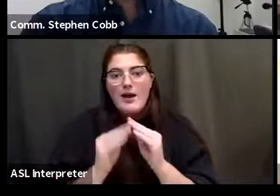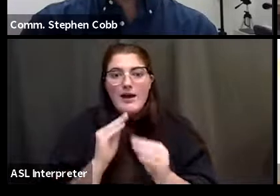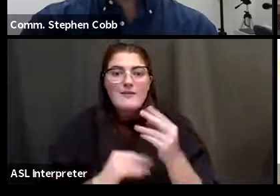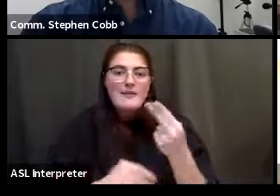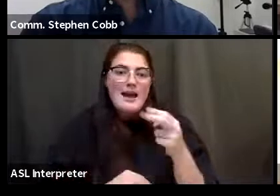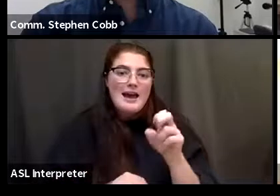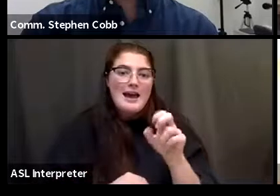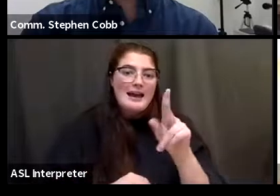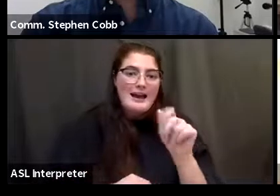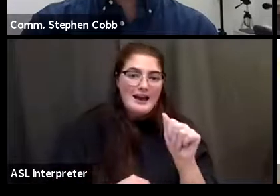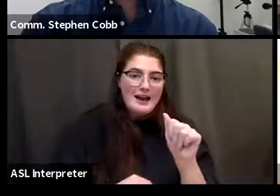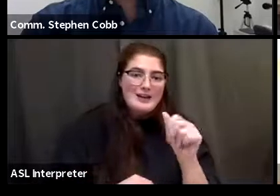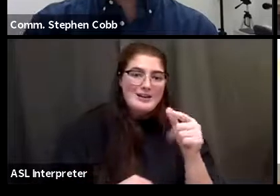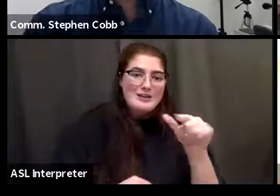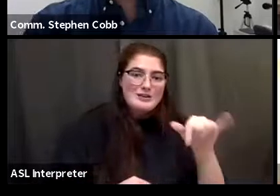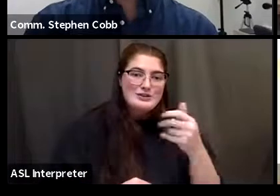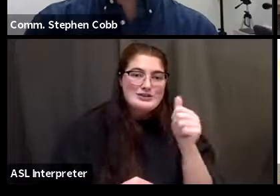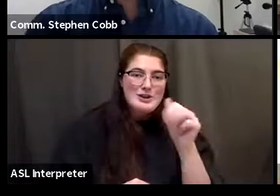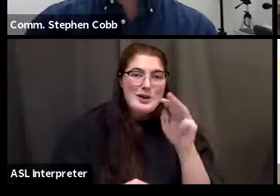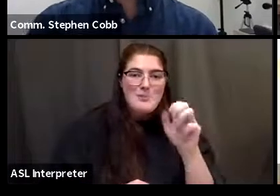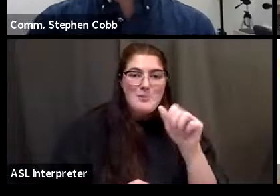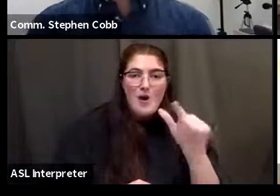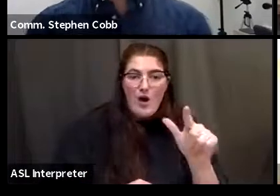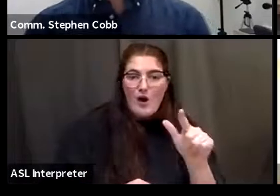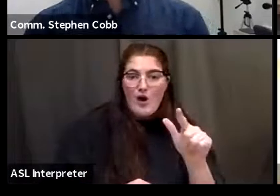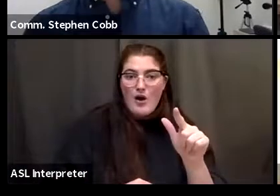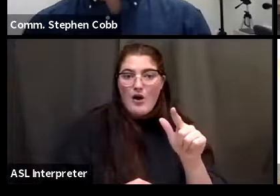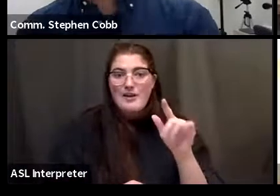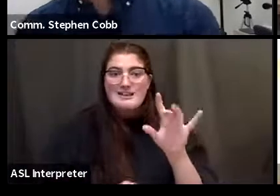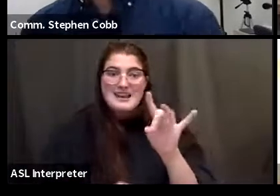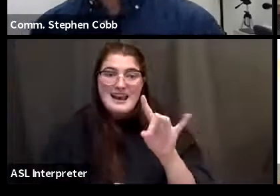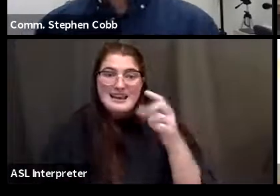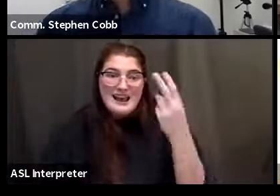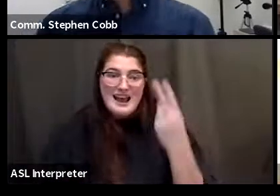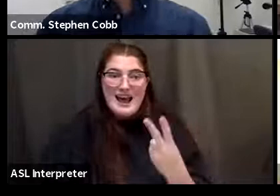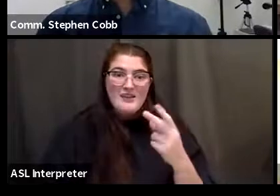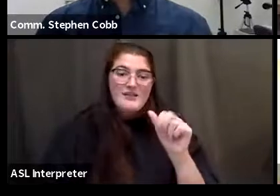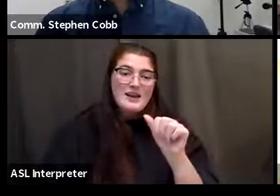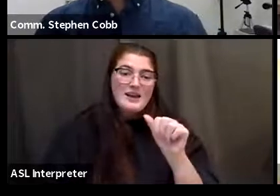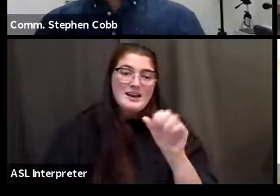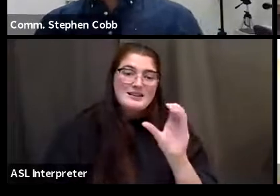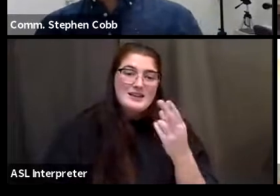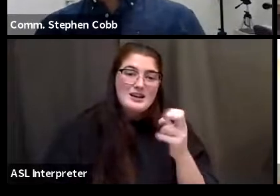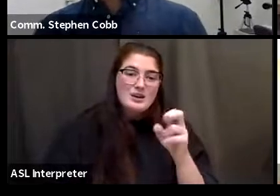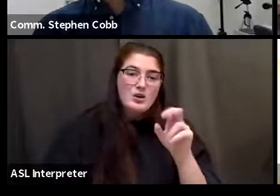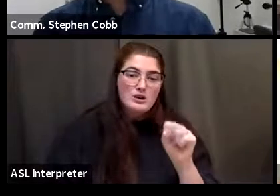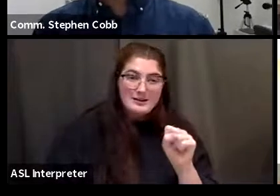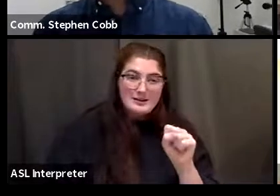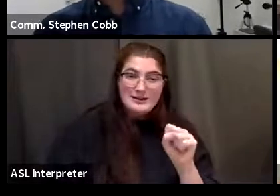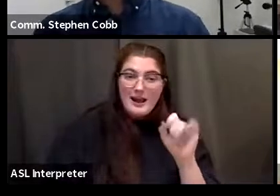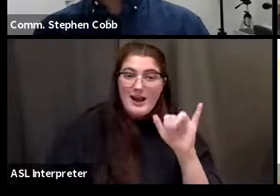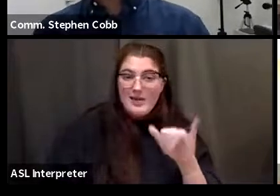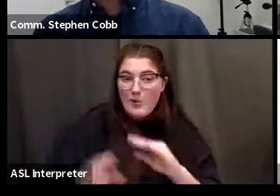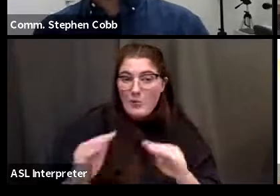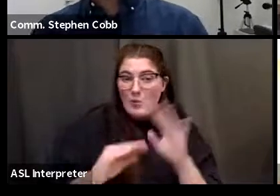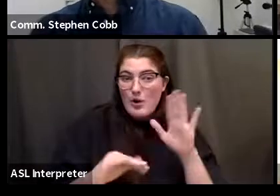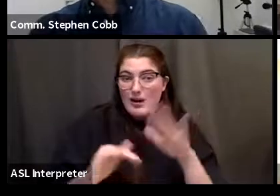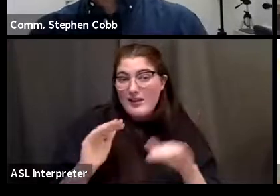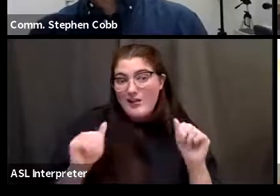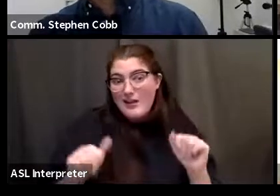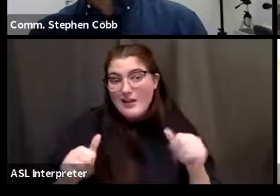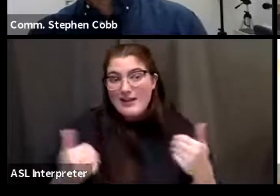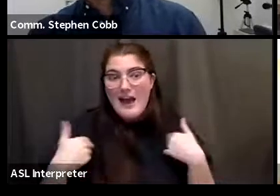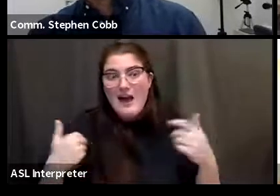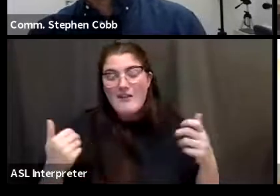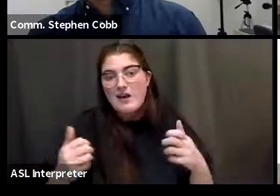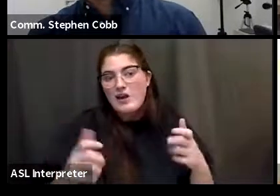Mall in the Carver-Langston area, 8.5 acres or just over 8.5 acres that will more than likely have a